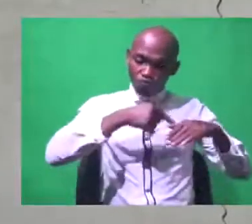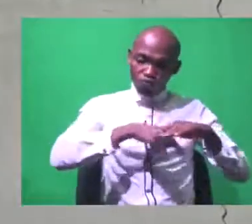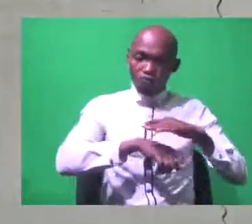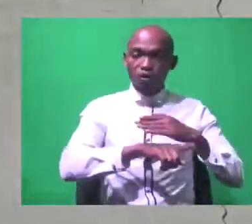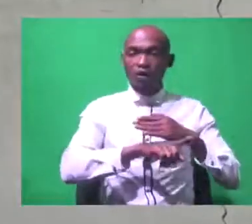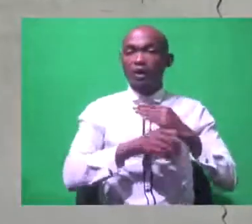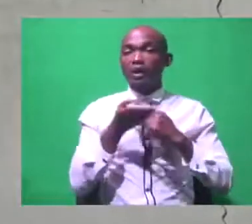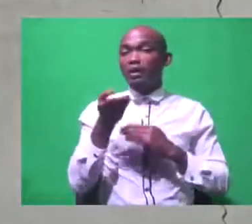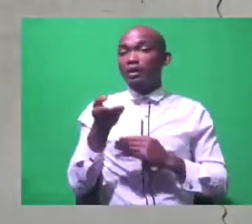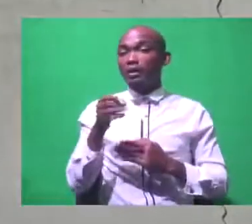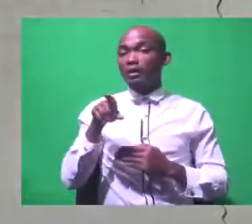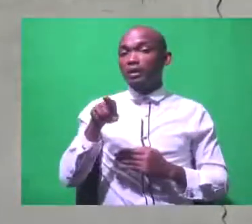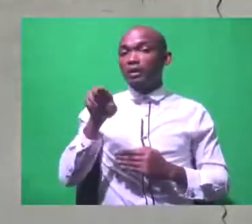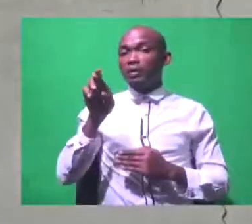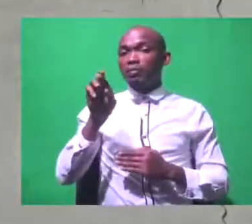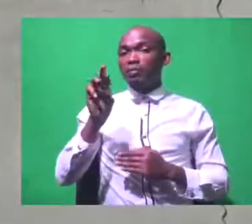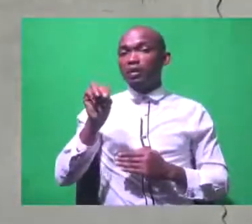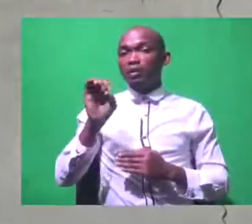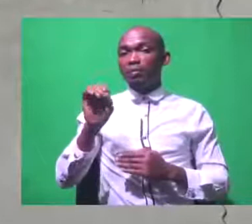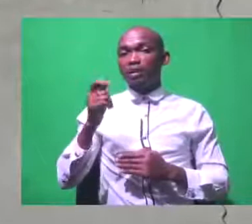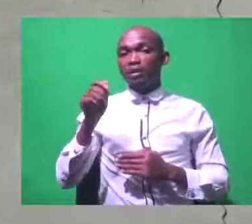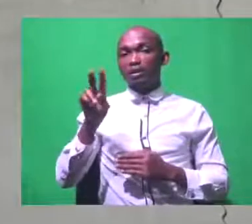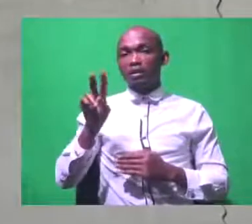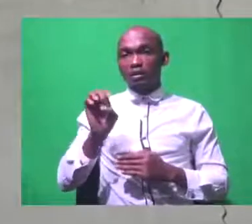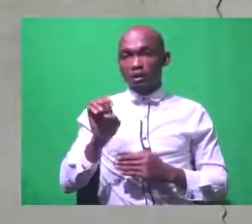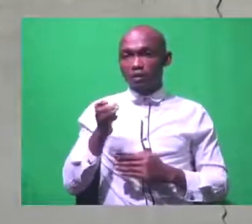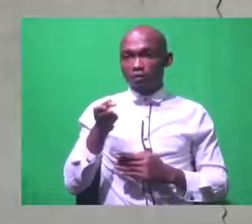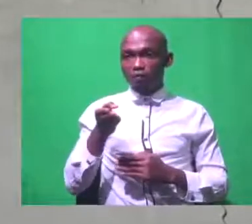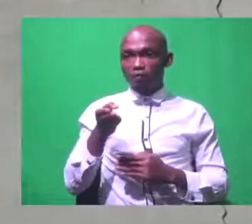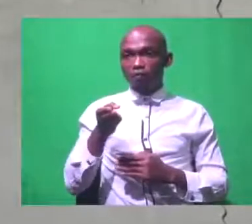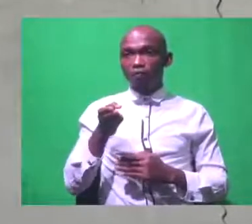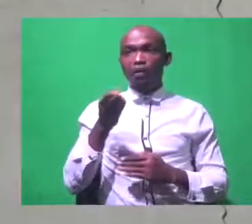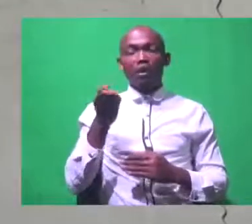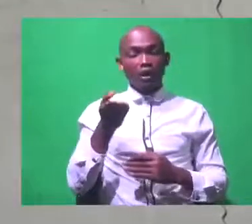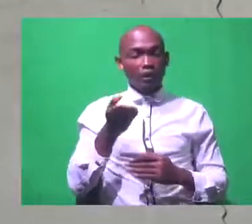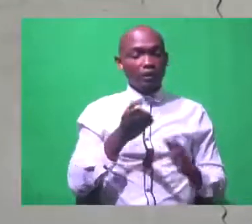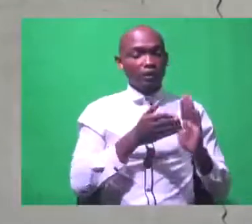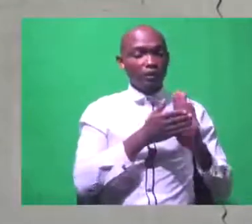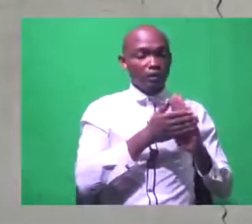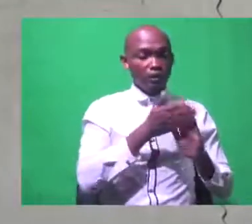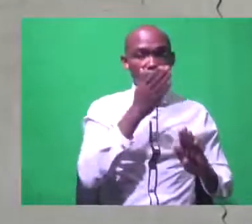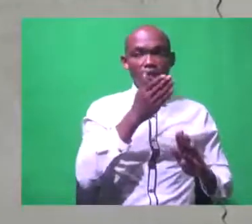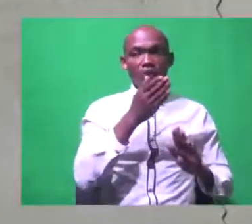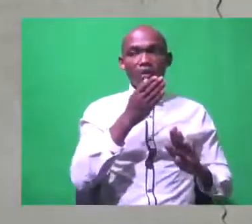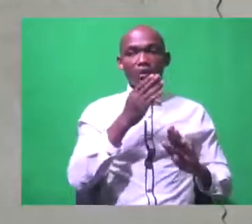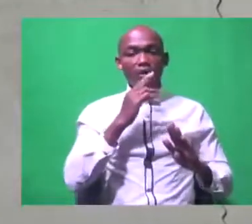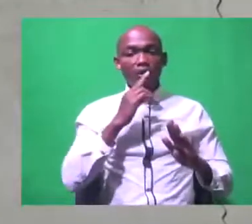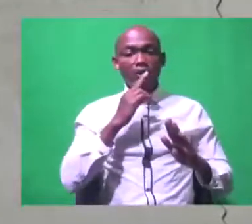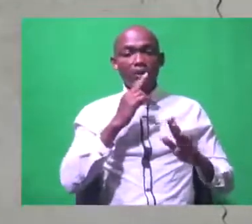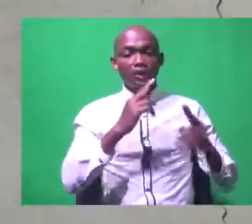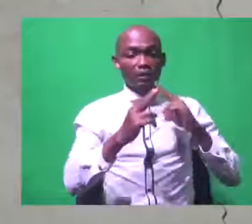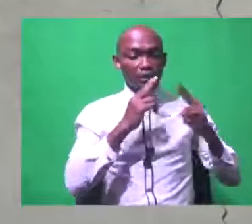this primitive communalism, let us discuss